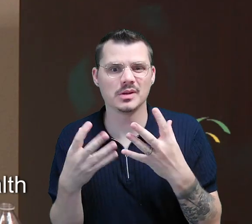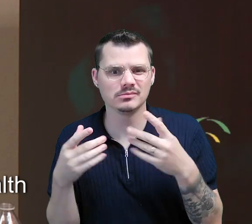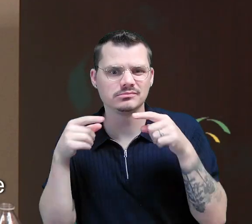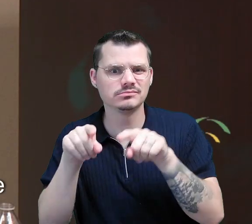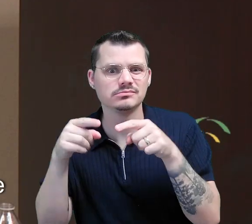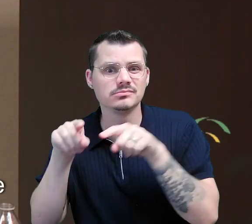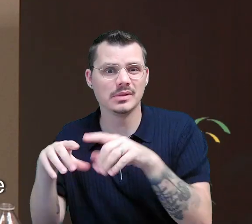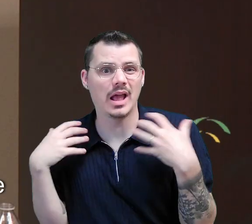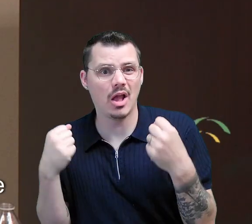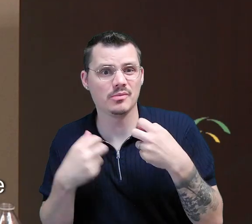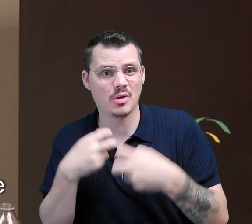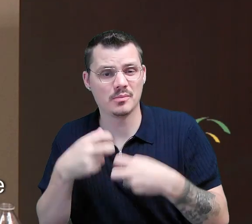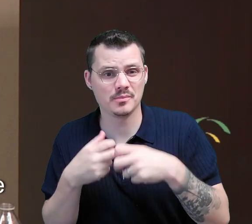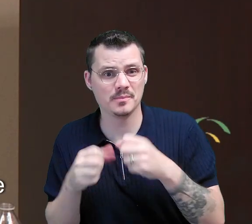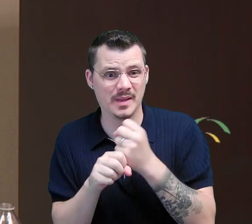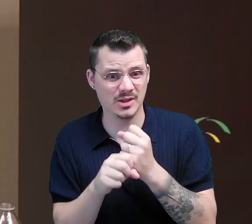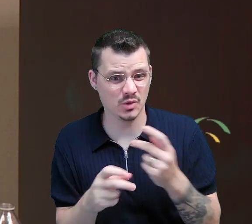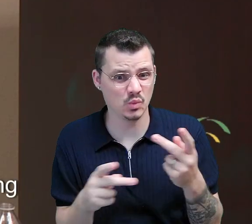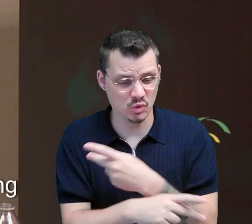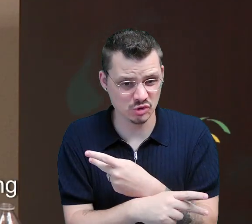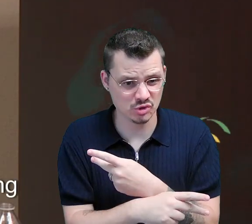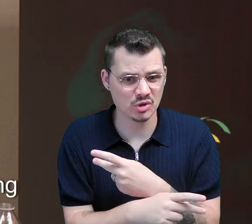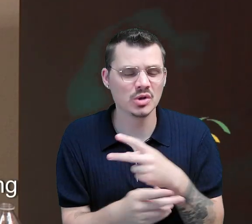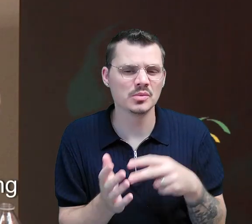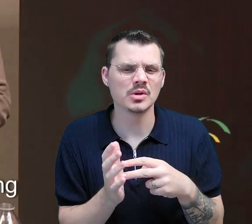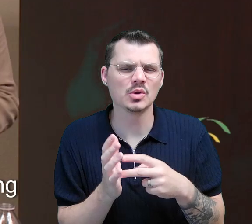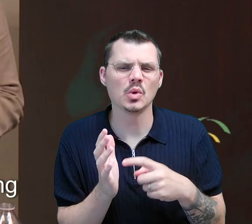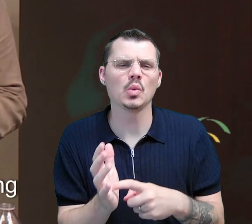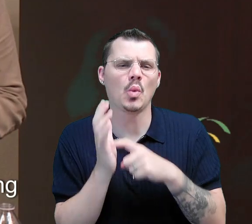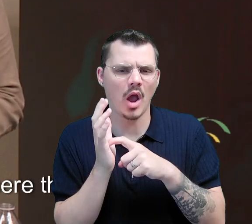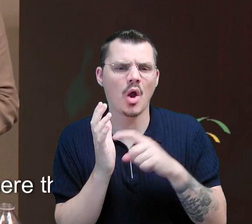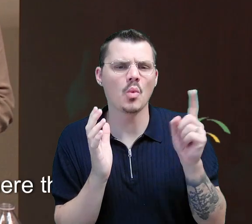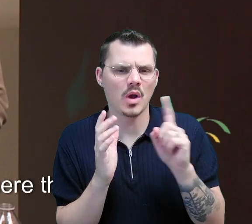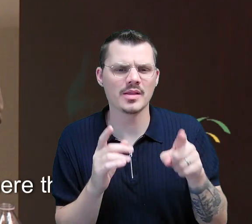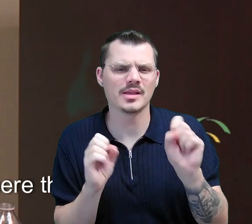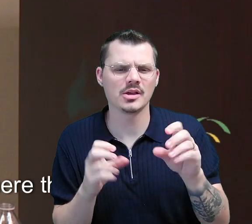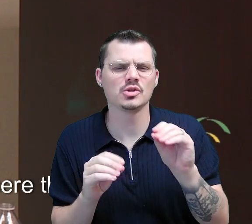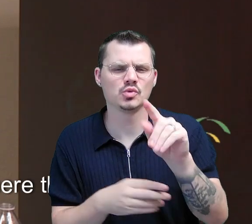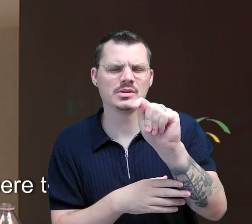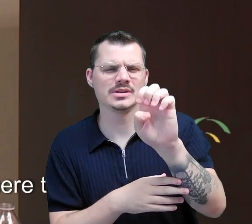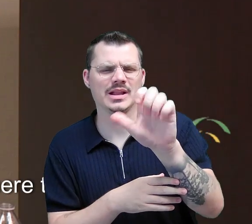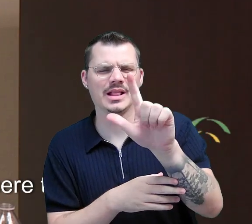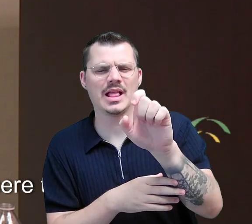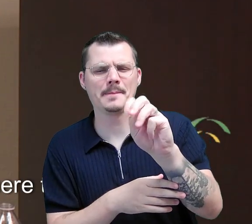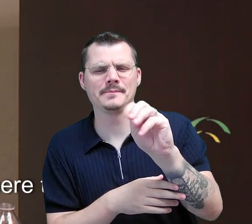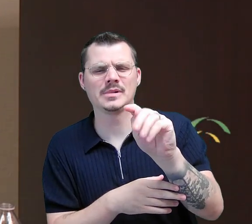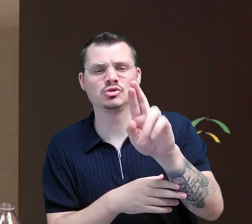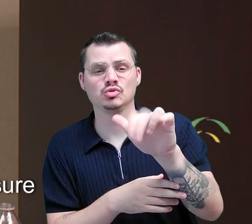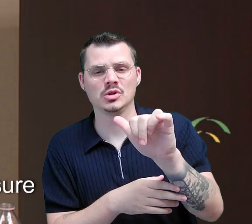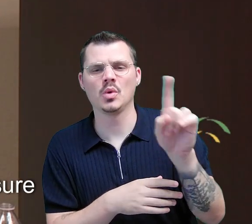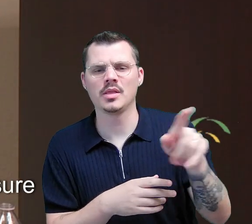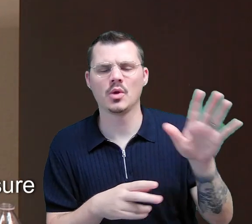co-occurring health problems that are making it worse is probably going to require a setting where they can do telemetry, which is where